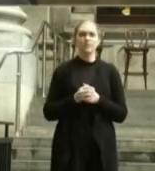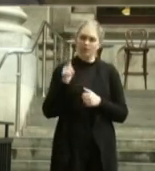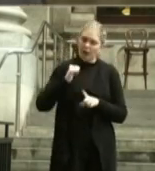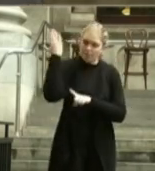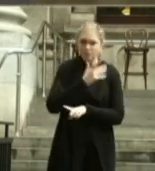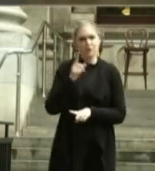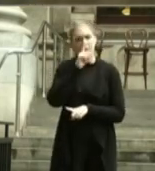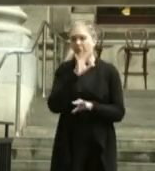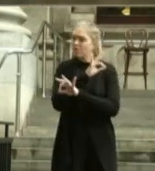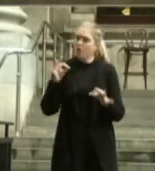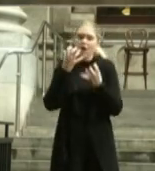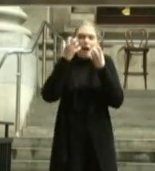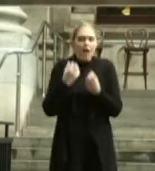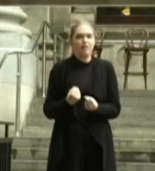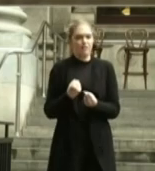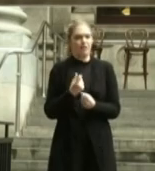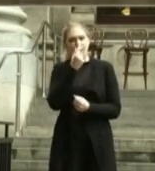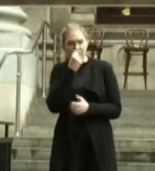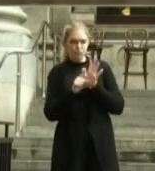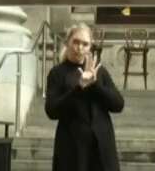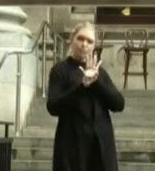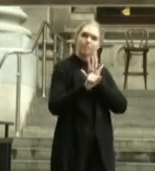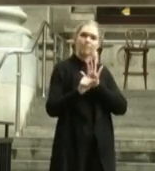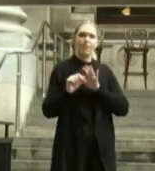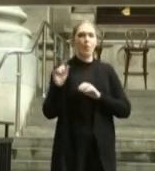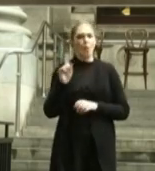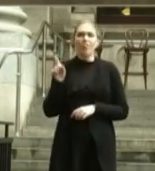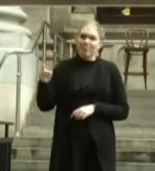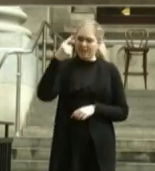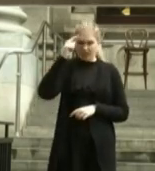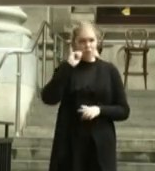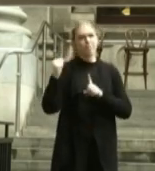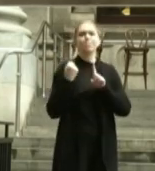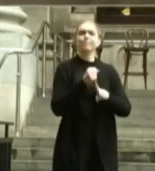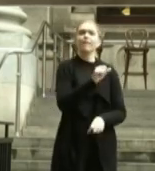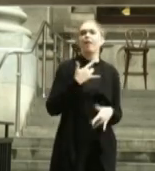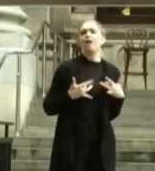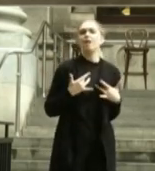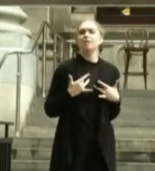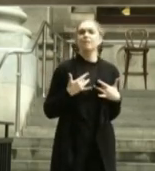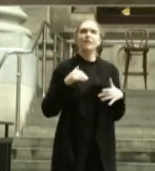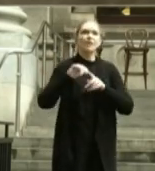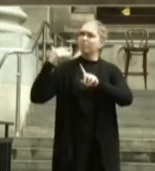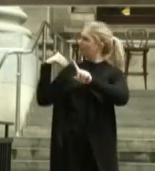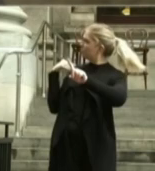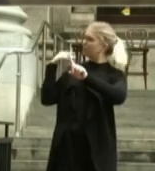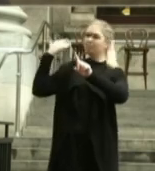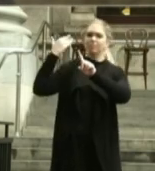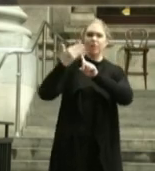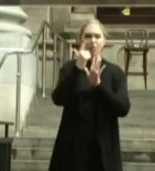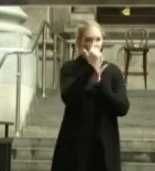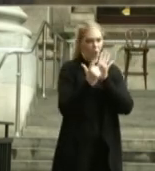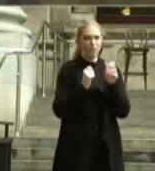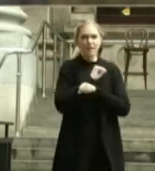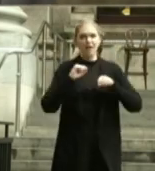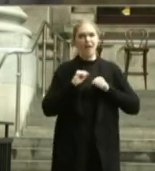the decision-making that fundamentally affects our lives. In decades and centuries gone by, the